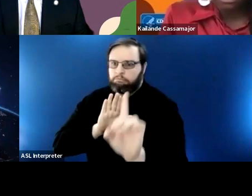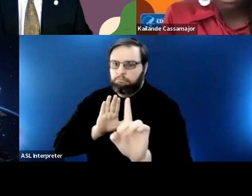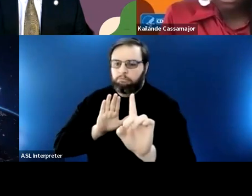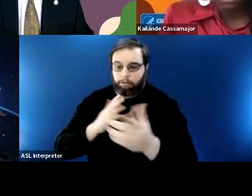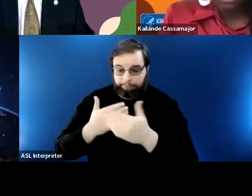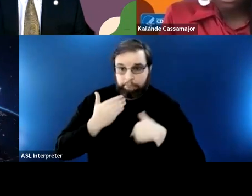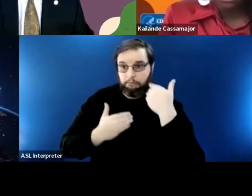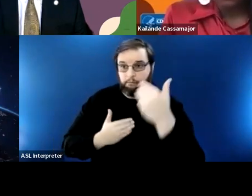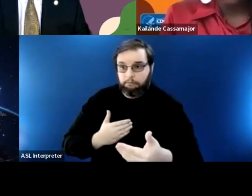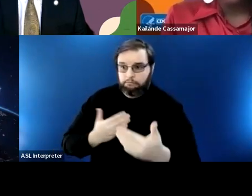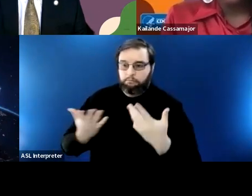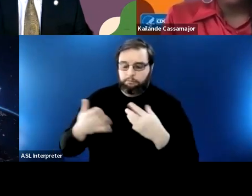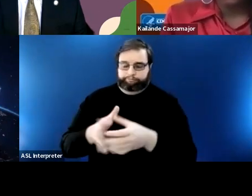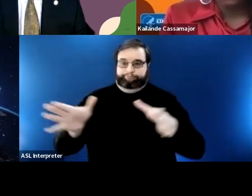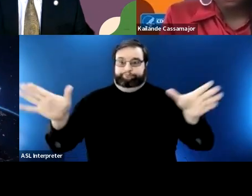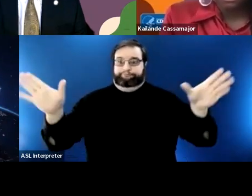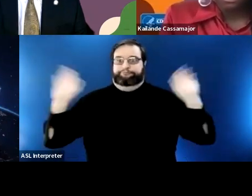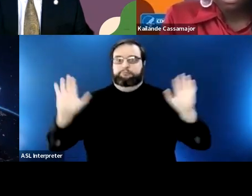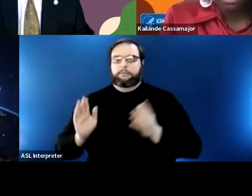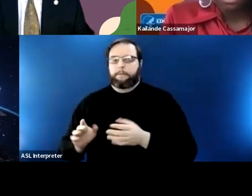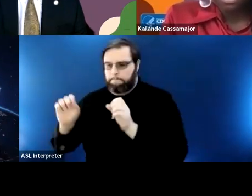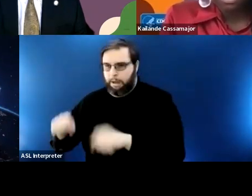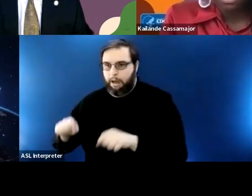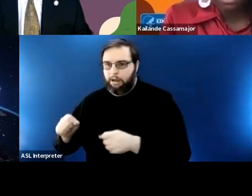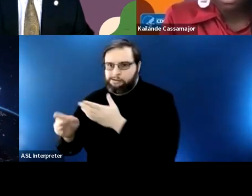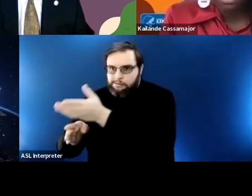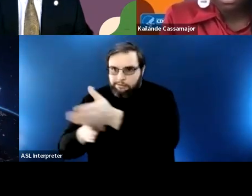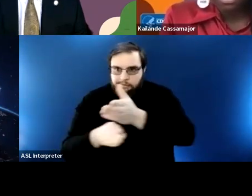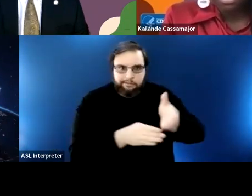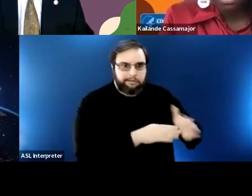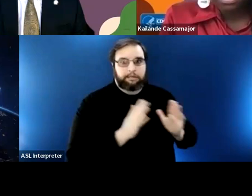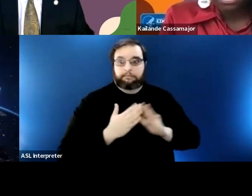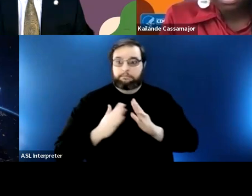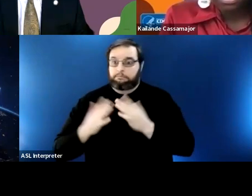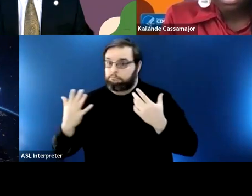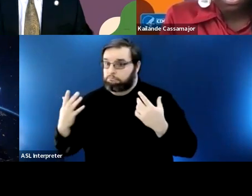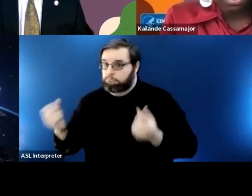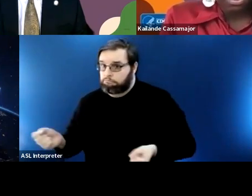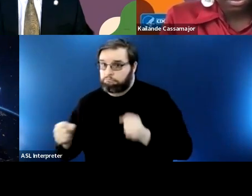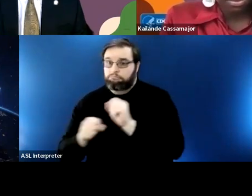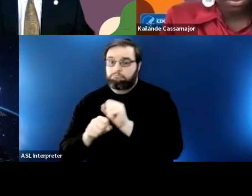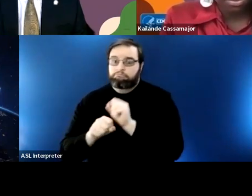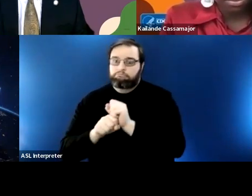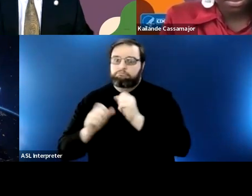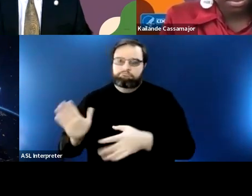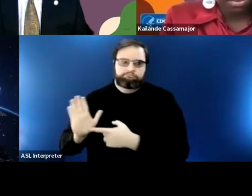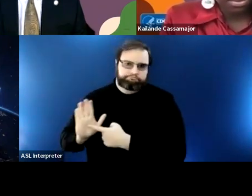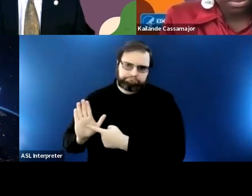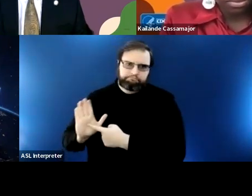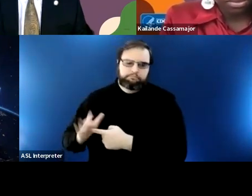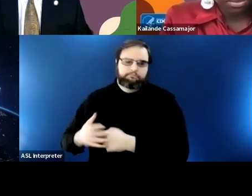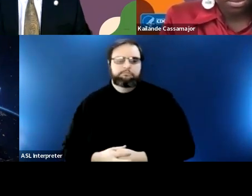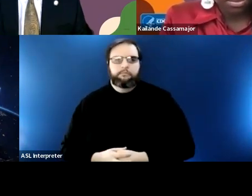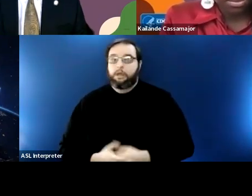a whole world of possibility. Mm-hmm. Community health workers, for example, mm-hmm. a new sort